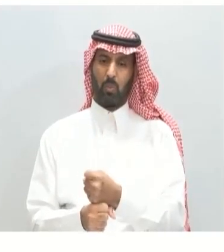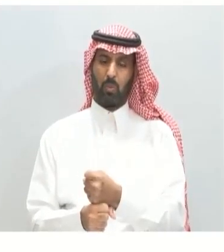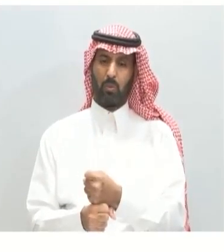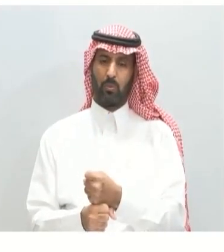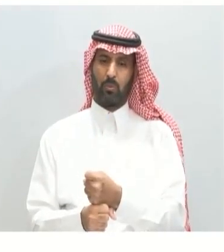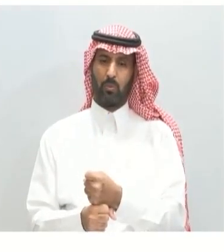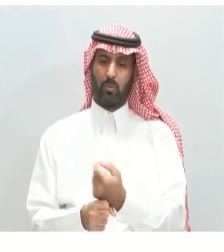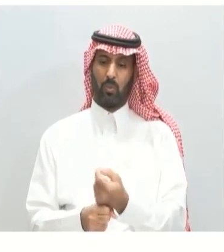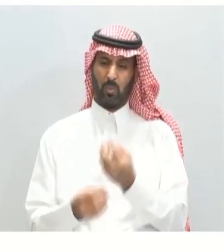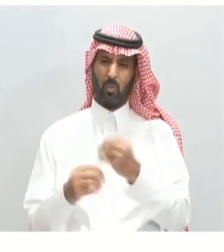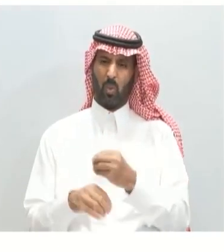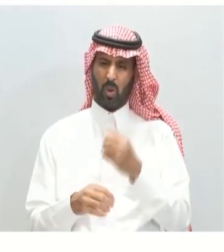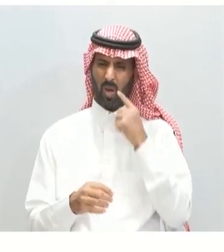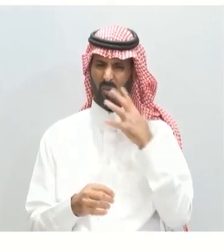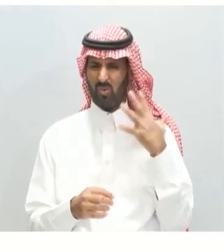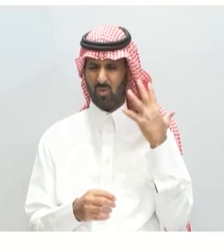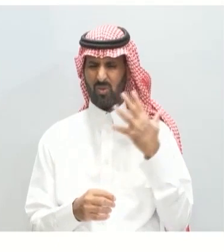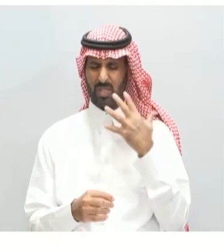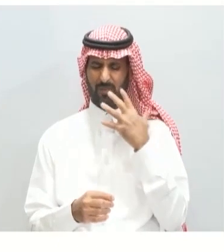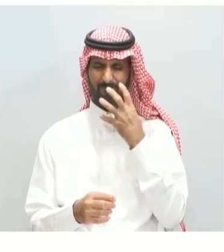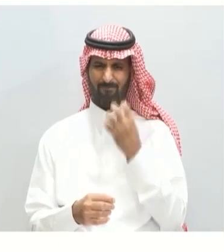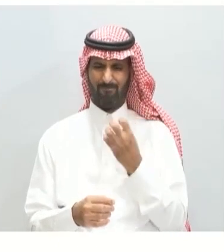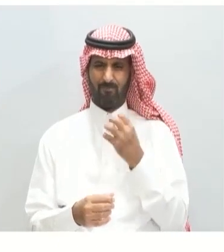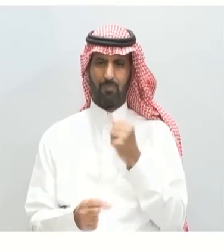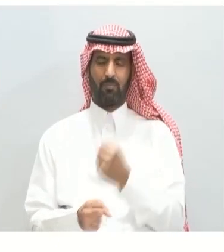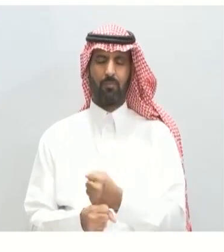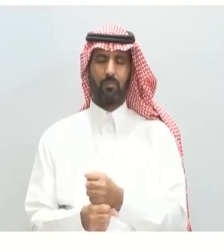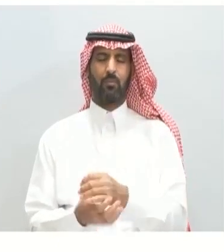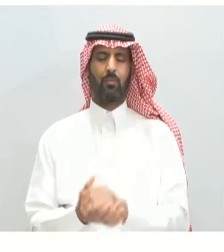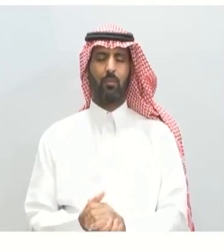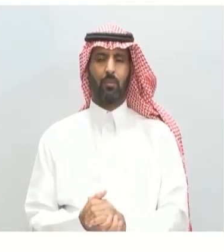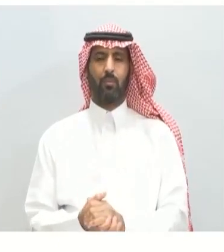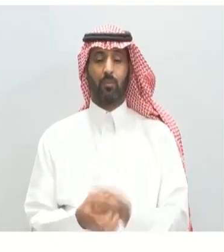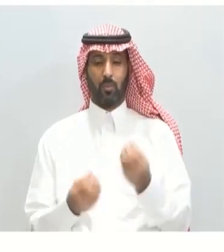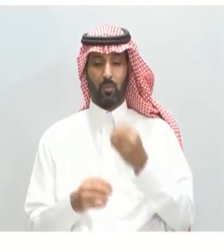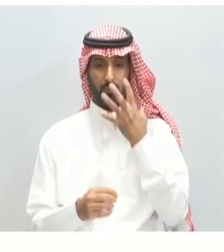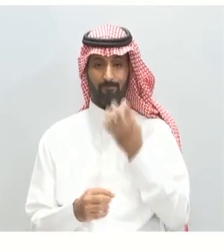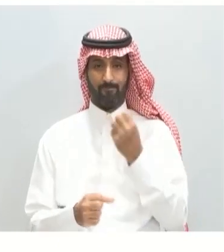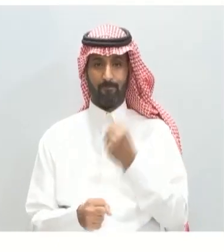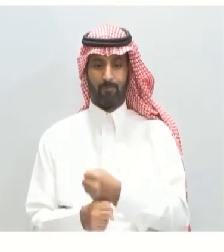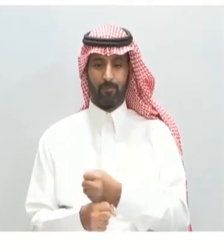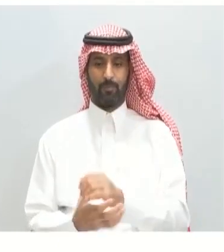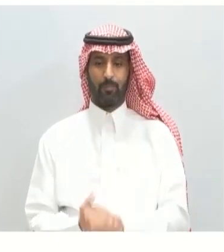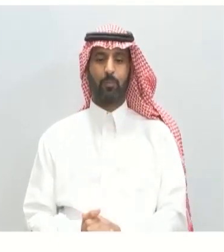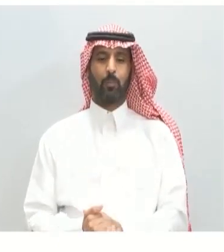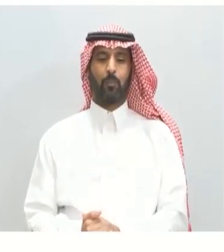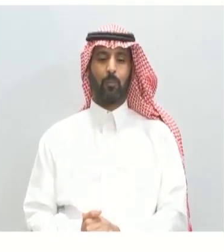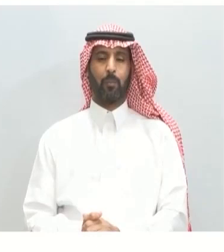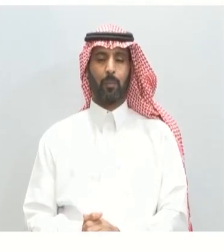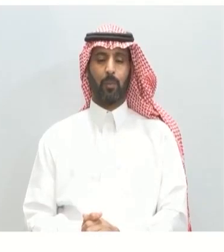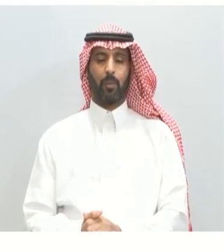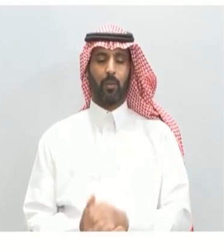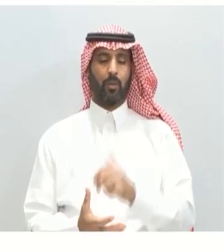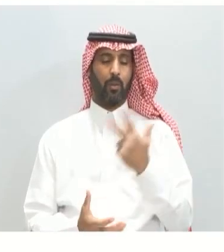so the more frustrated I get. The longer I wait, the more frustrated I get.